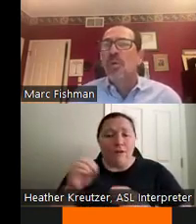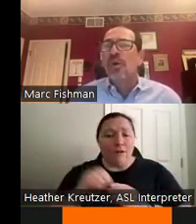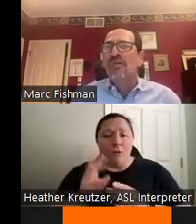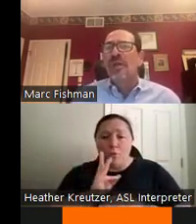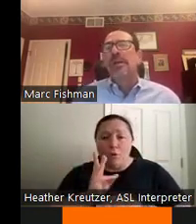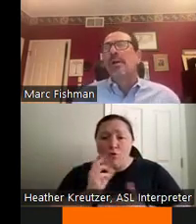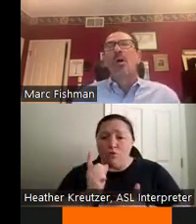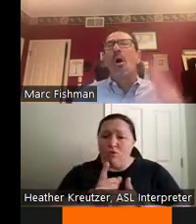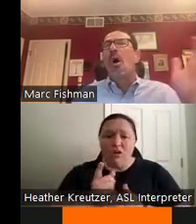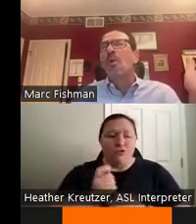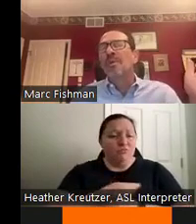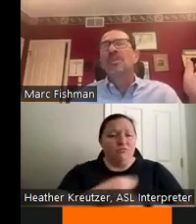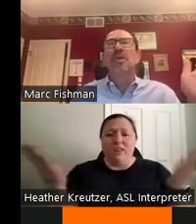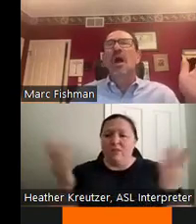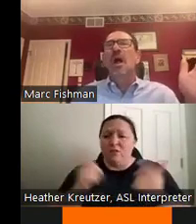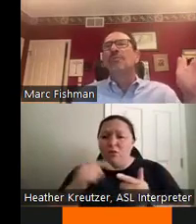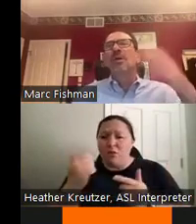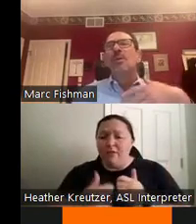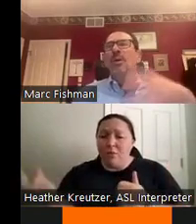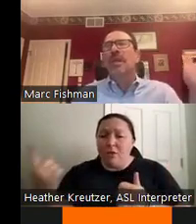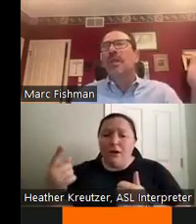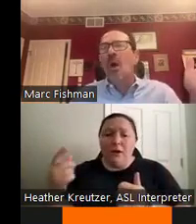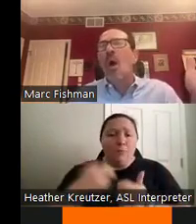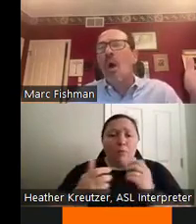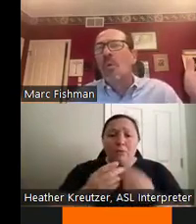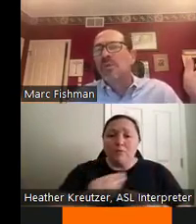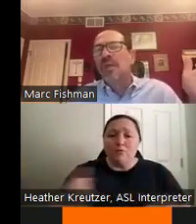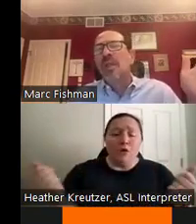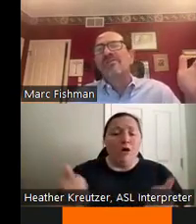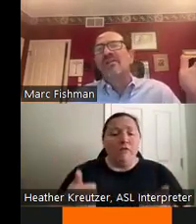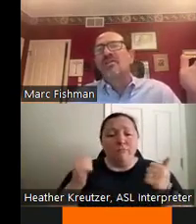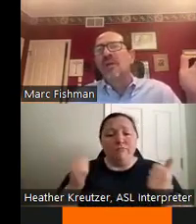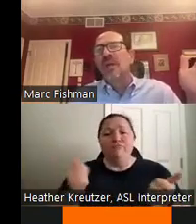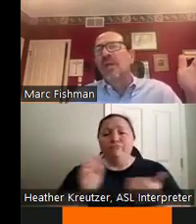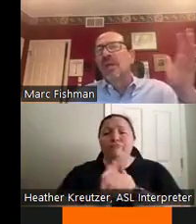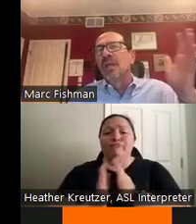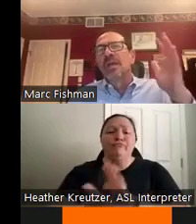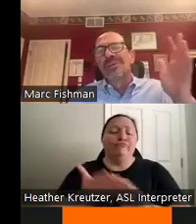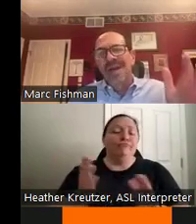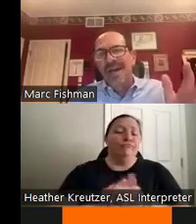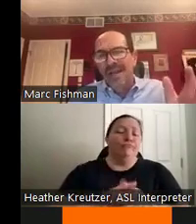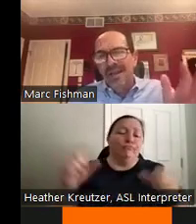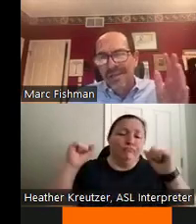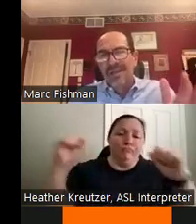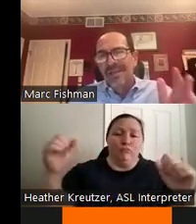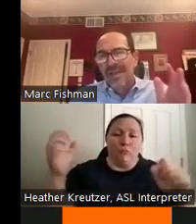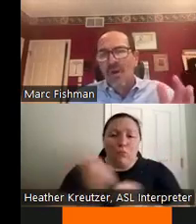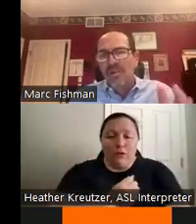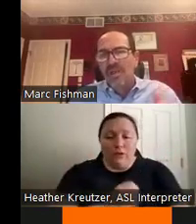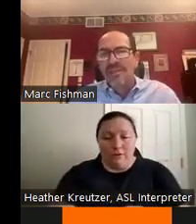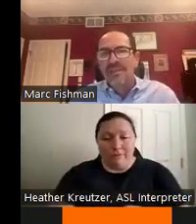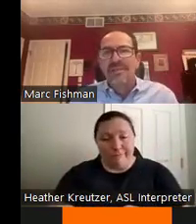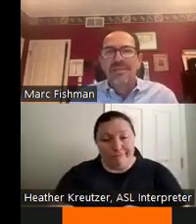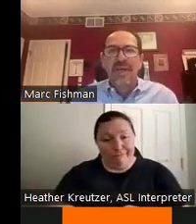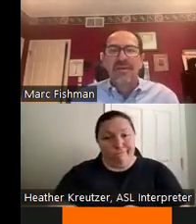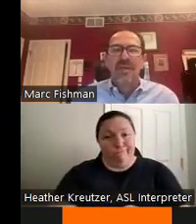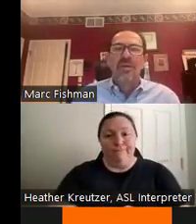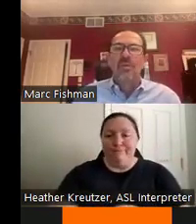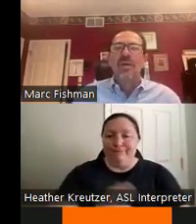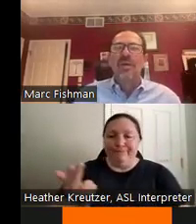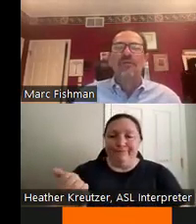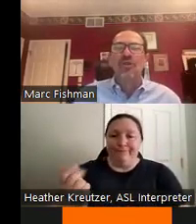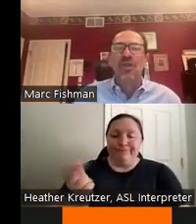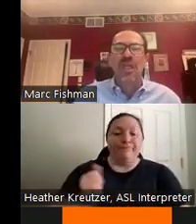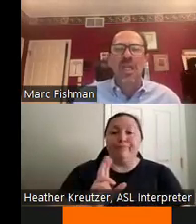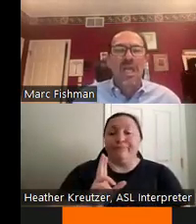everybody gets buprenorphine, all will be solved. We can go home, declare victory. Well, if only, right?